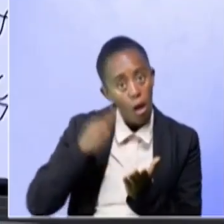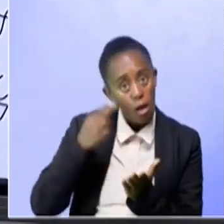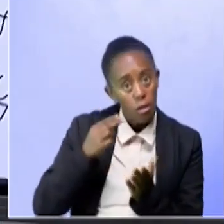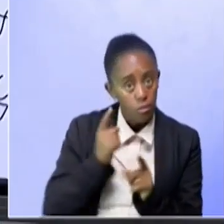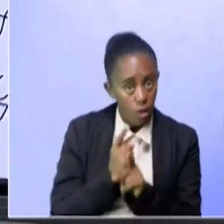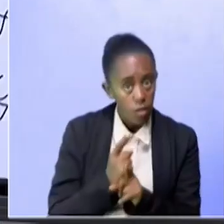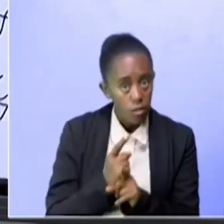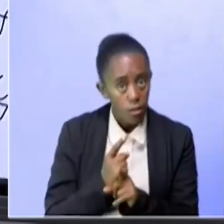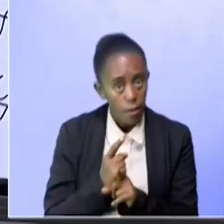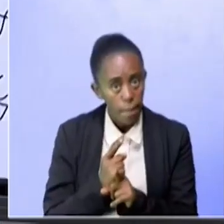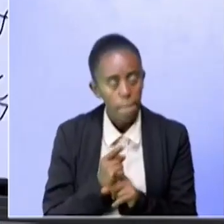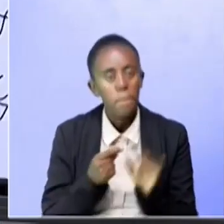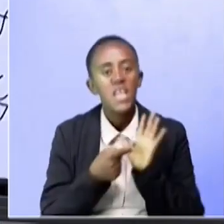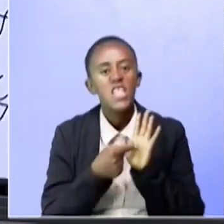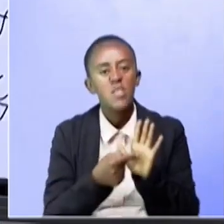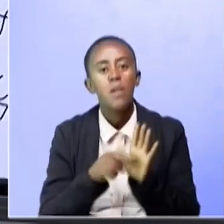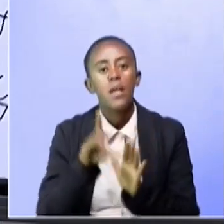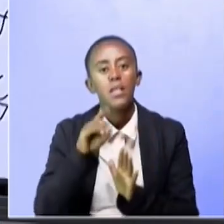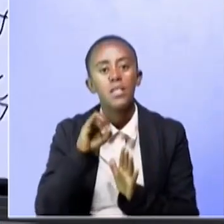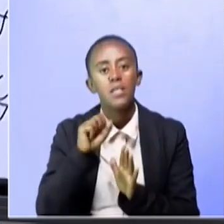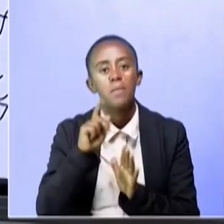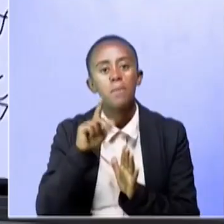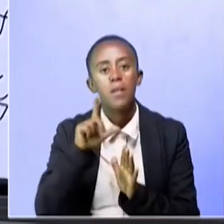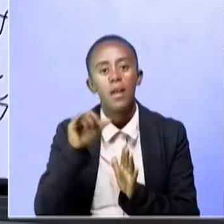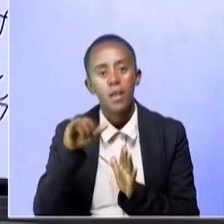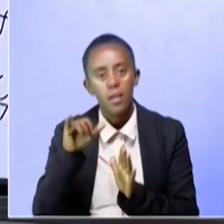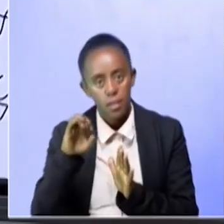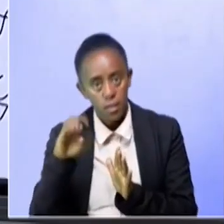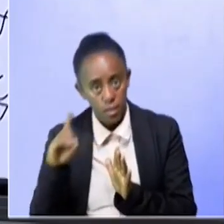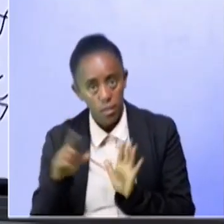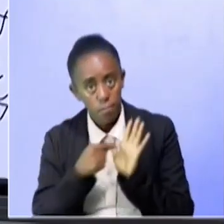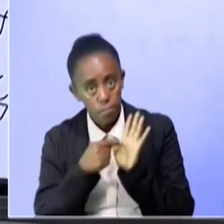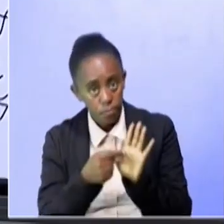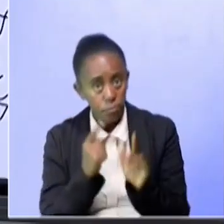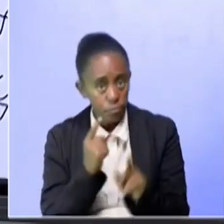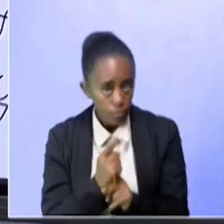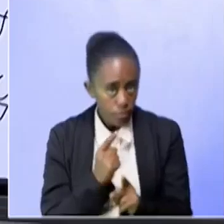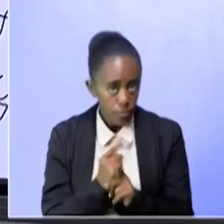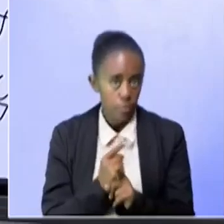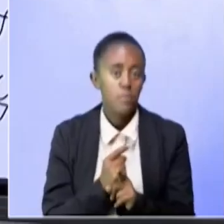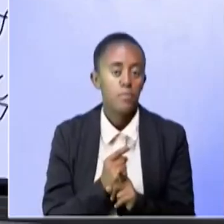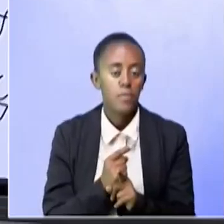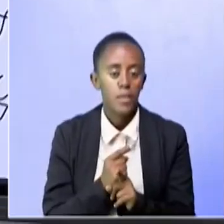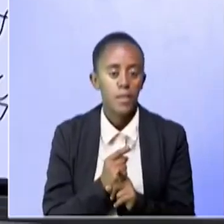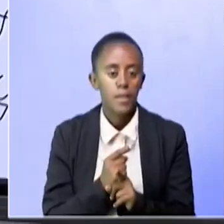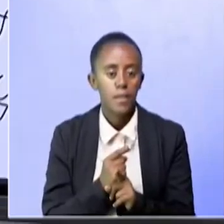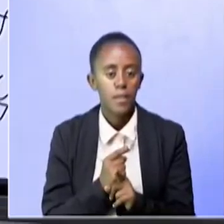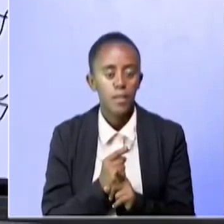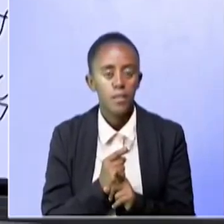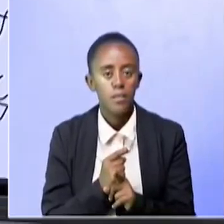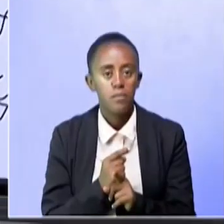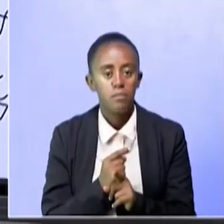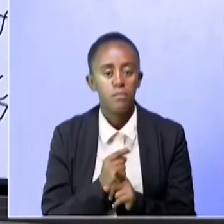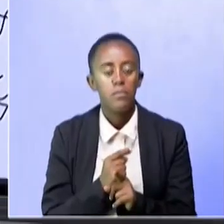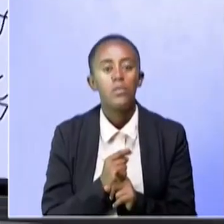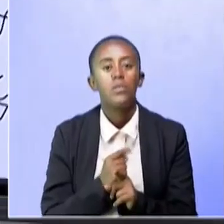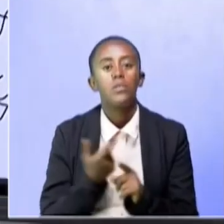right? Displayed, you should keep your file in the right permanent file